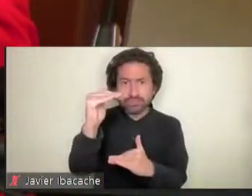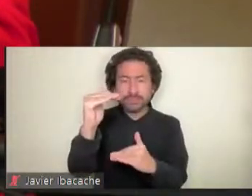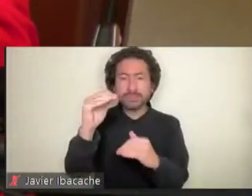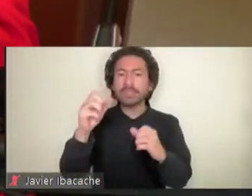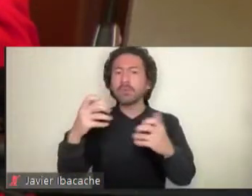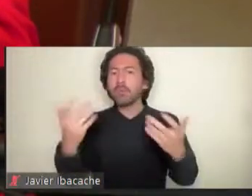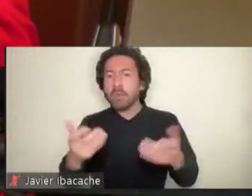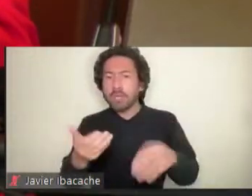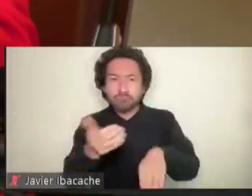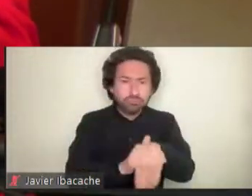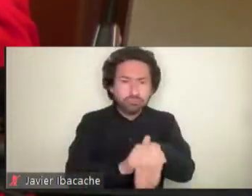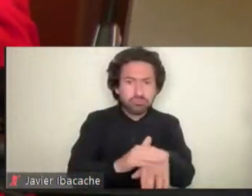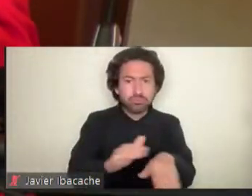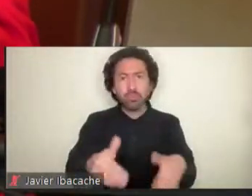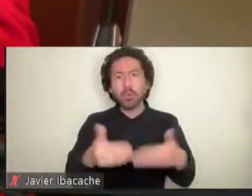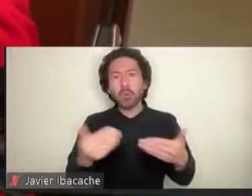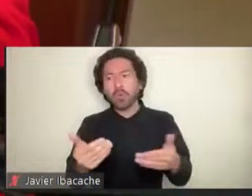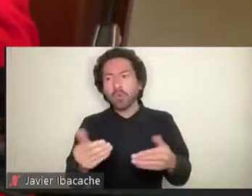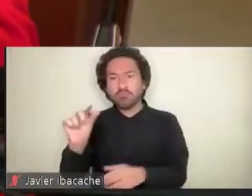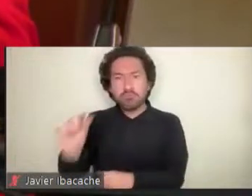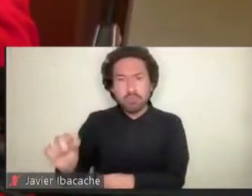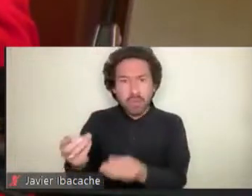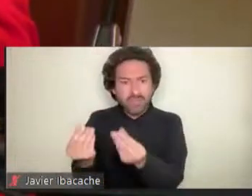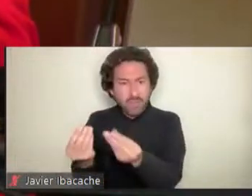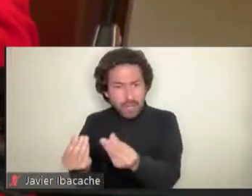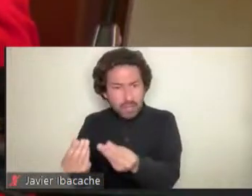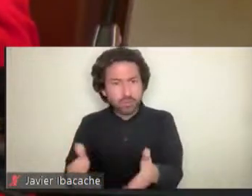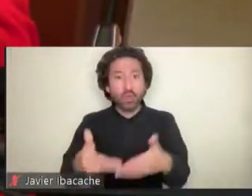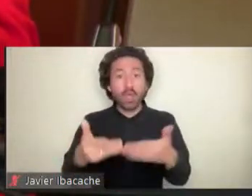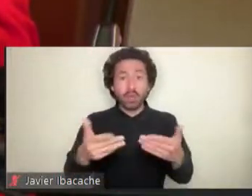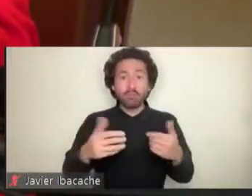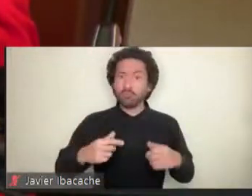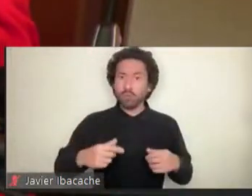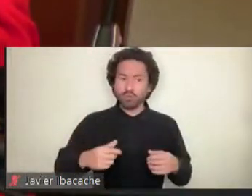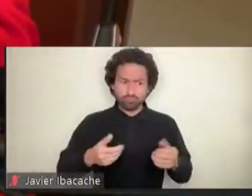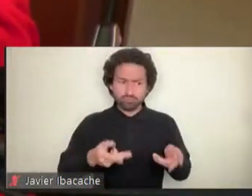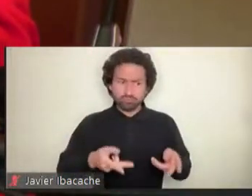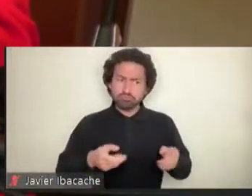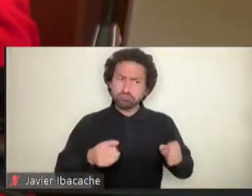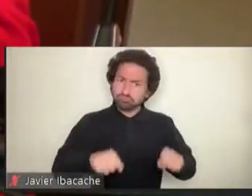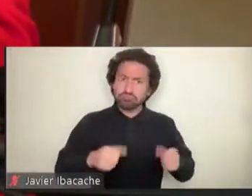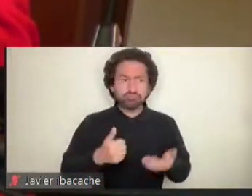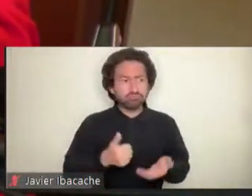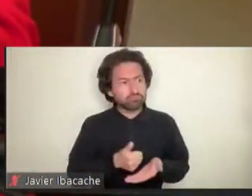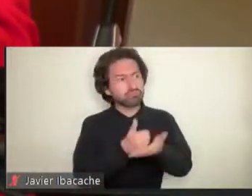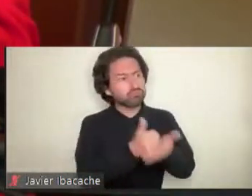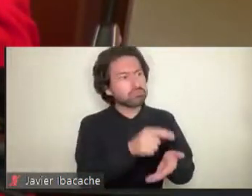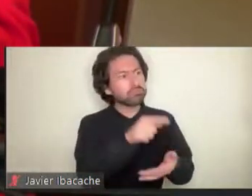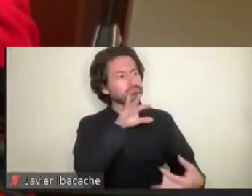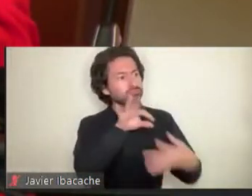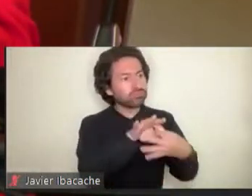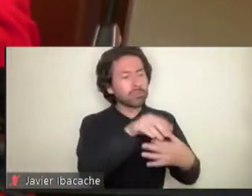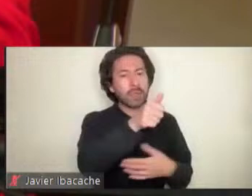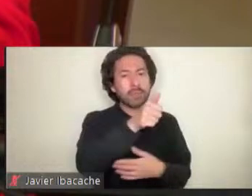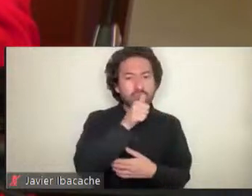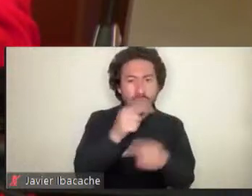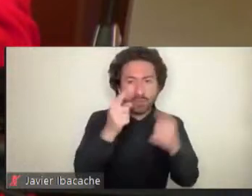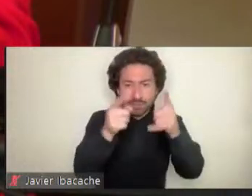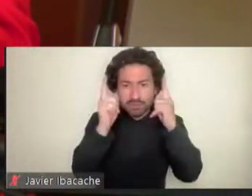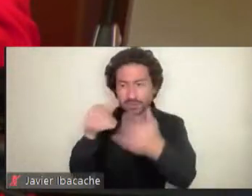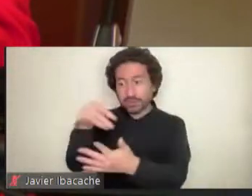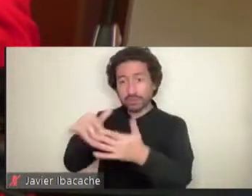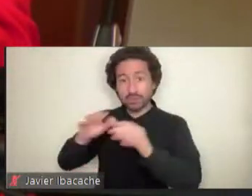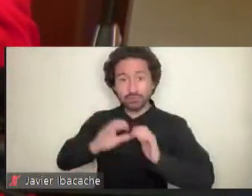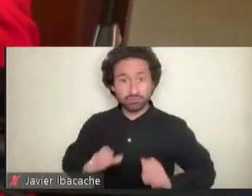lack of finances, and be willing to collaborate with the private sector, academia, civil society,